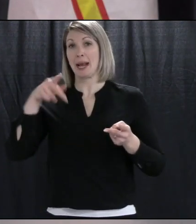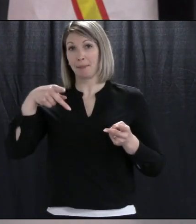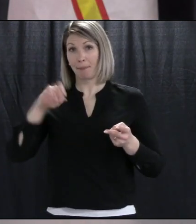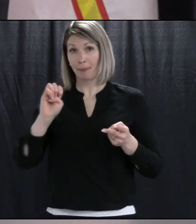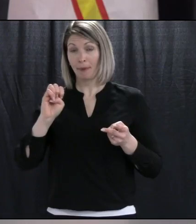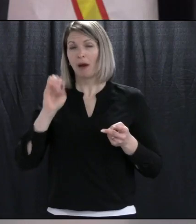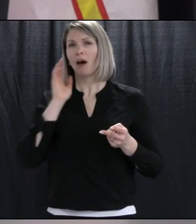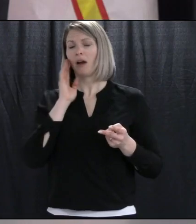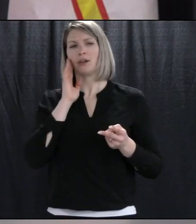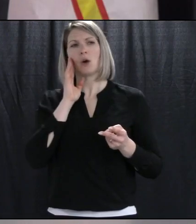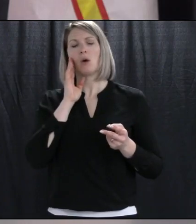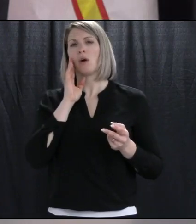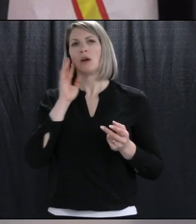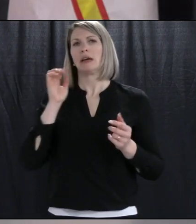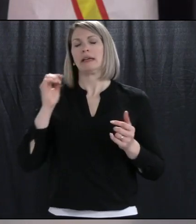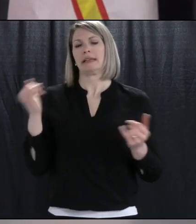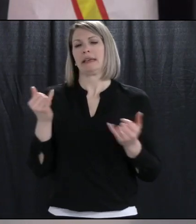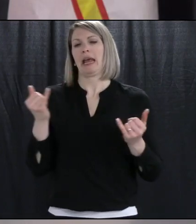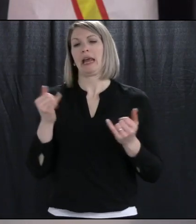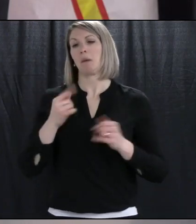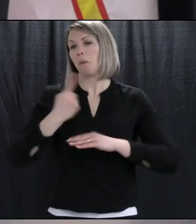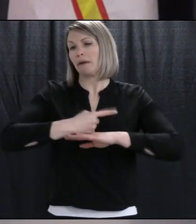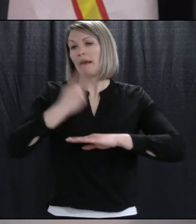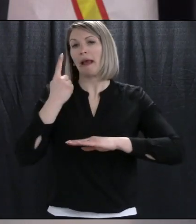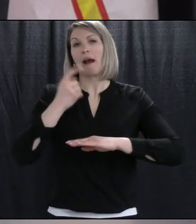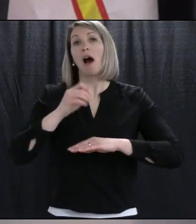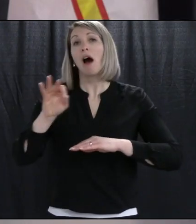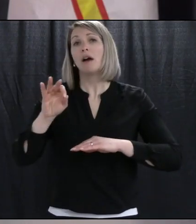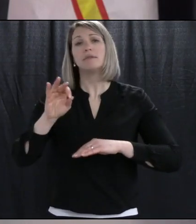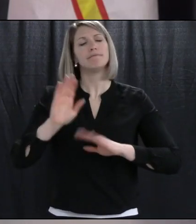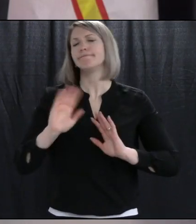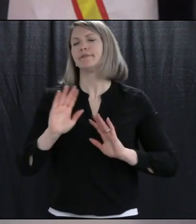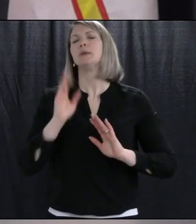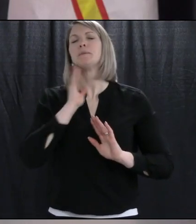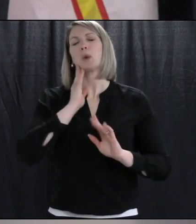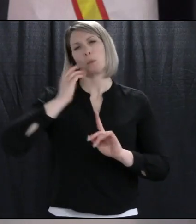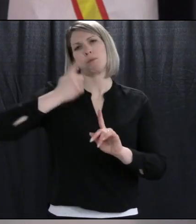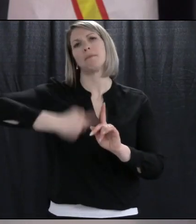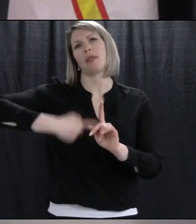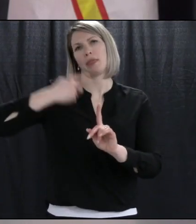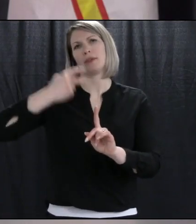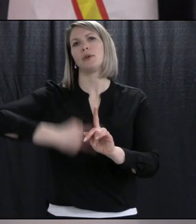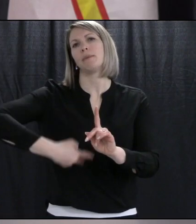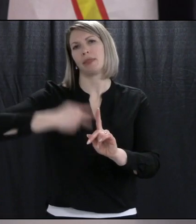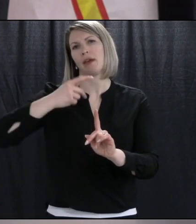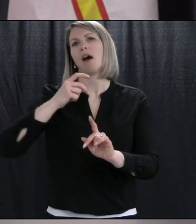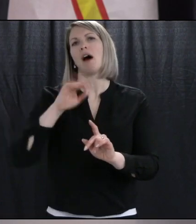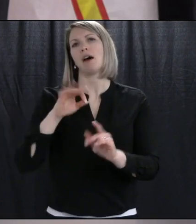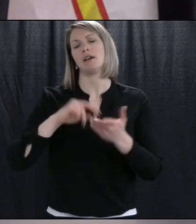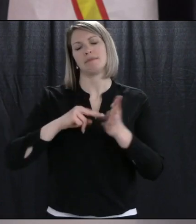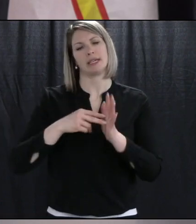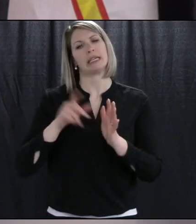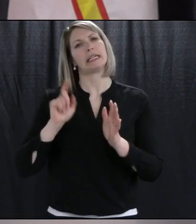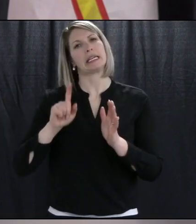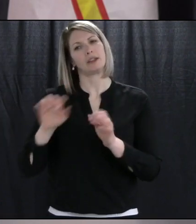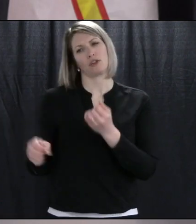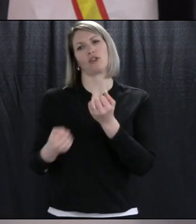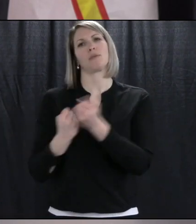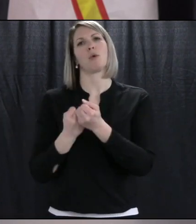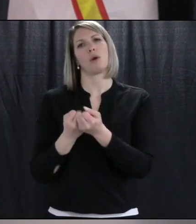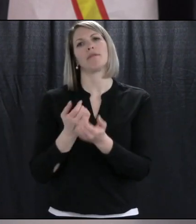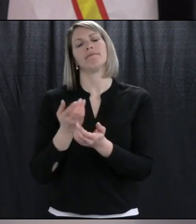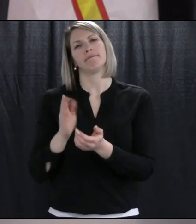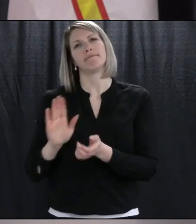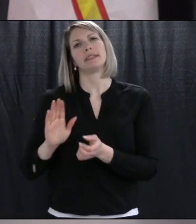know this is not going to be days, we know this is weeks and months, so we're going to need to put services in place, as an example, to